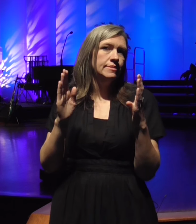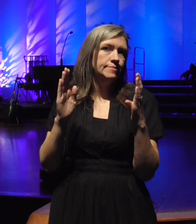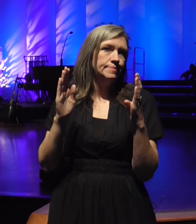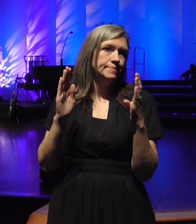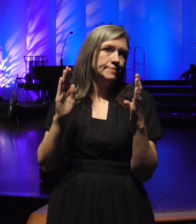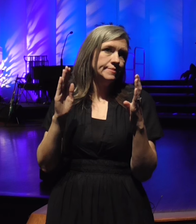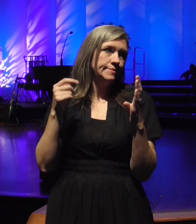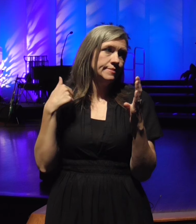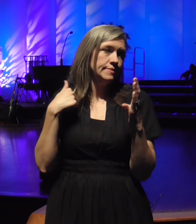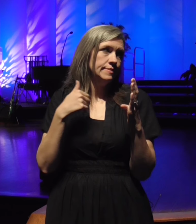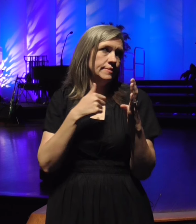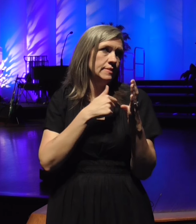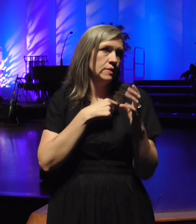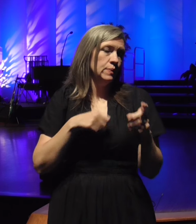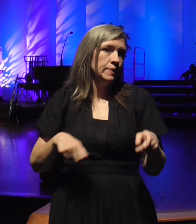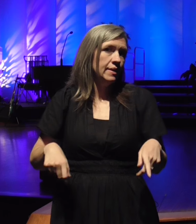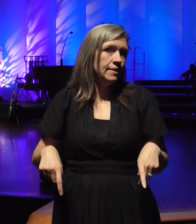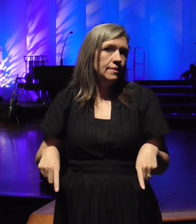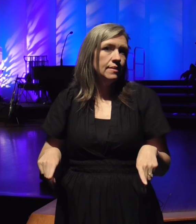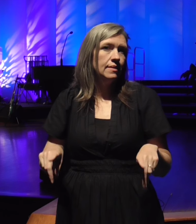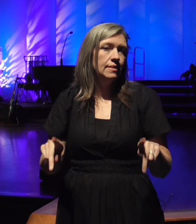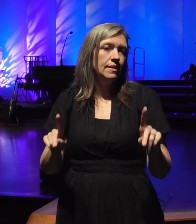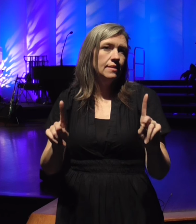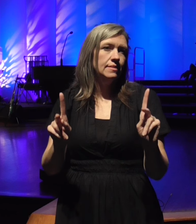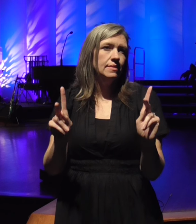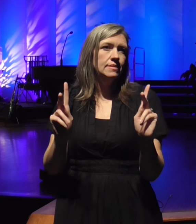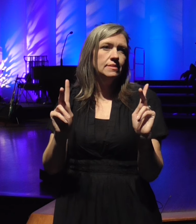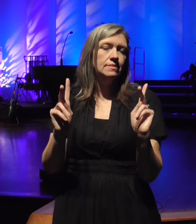us. We